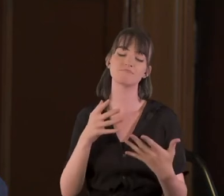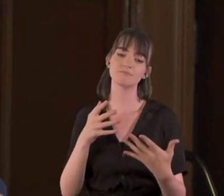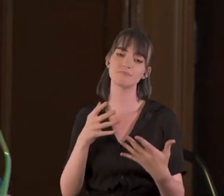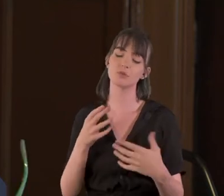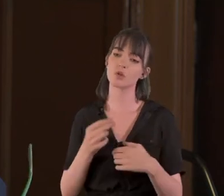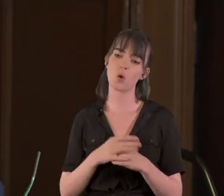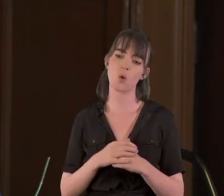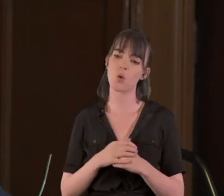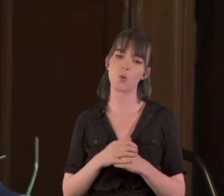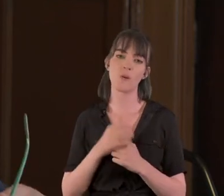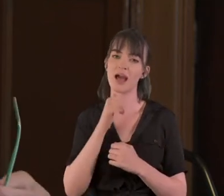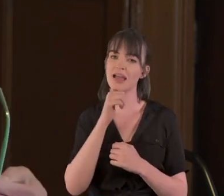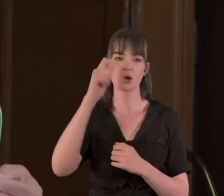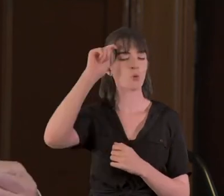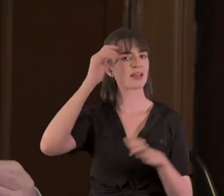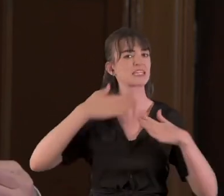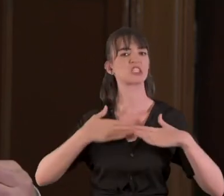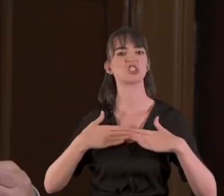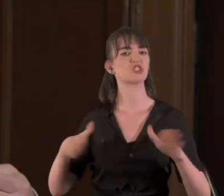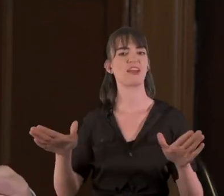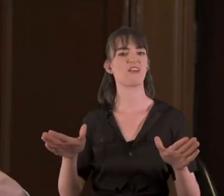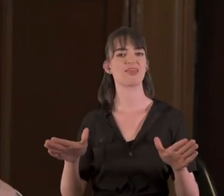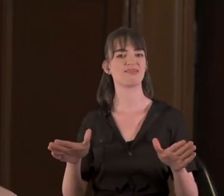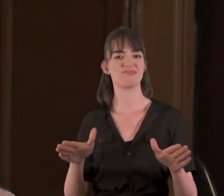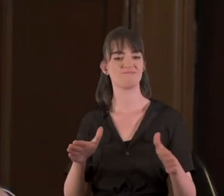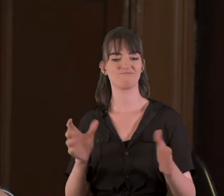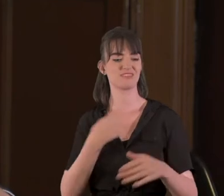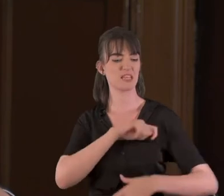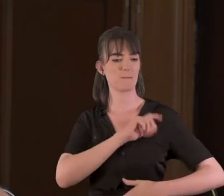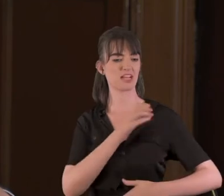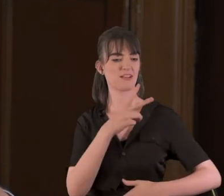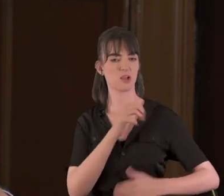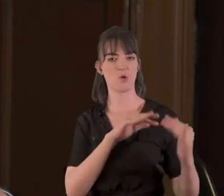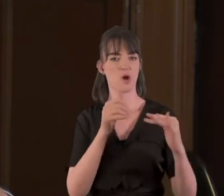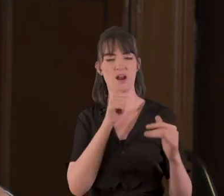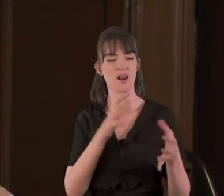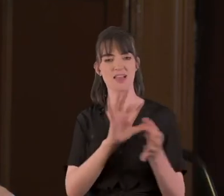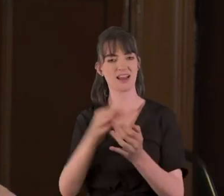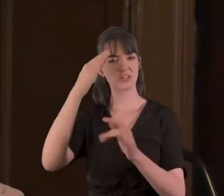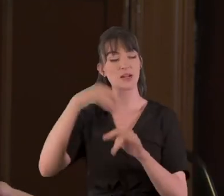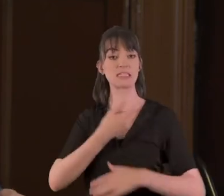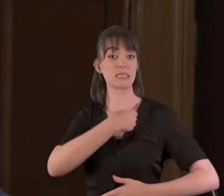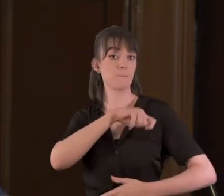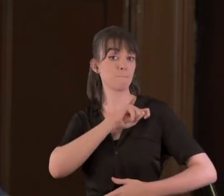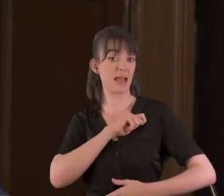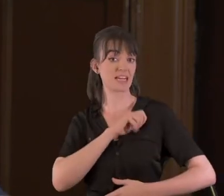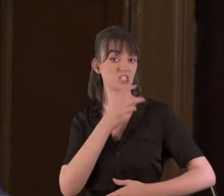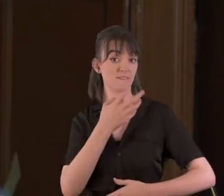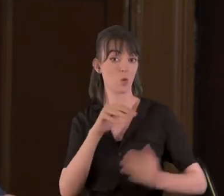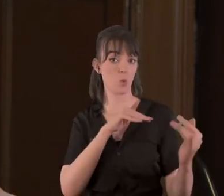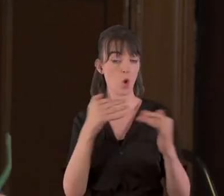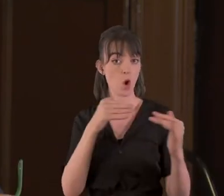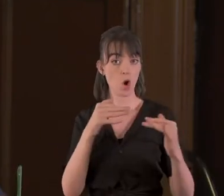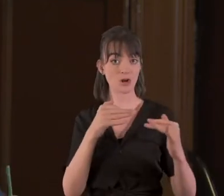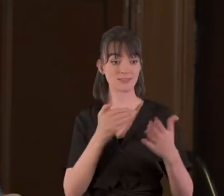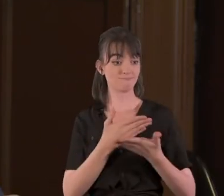But I don't think probably more broadly than that. The Spanish Civil War was more or less my way into television. So that's